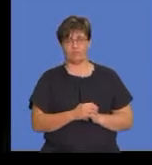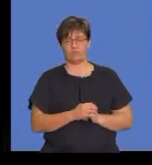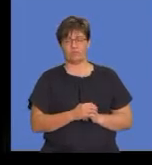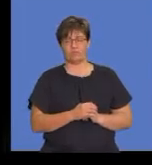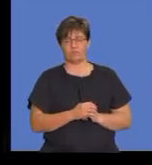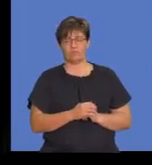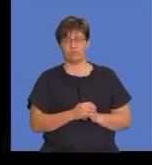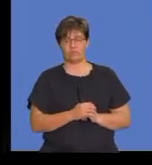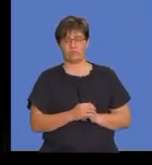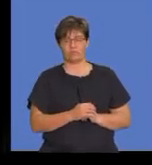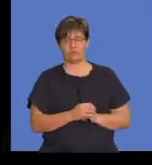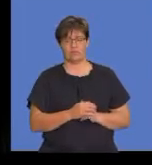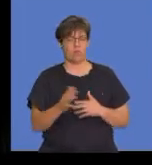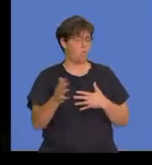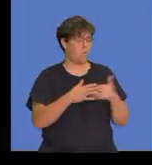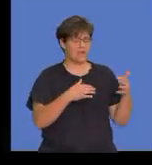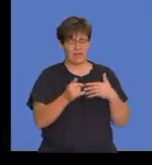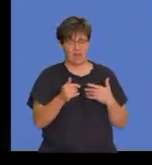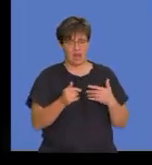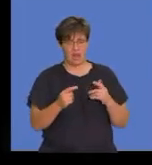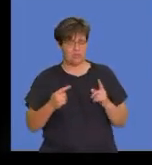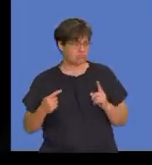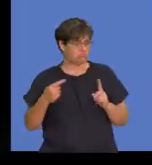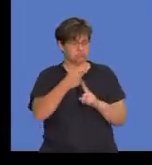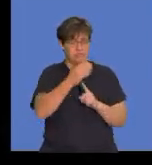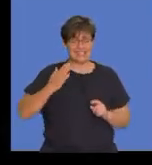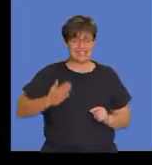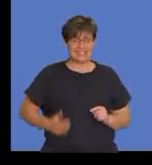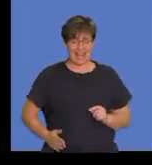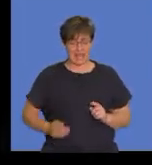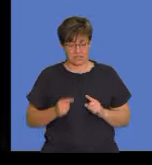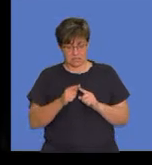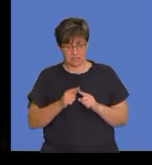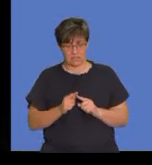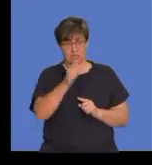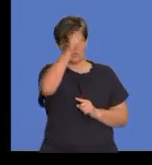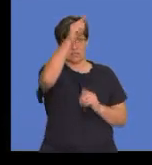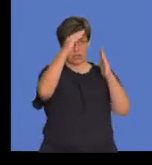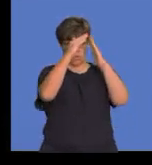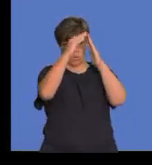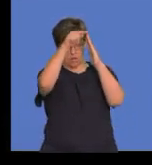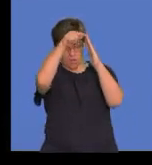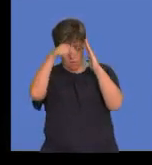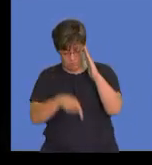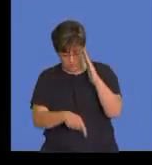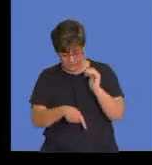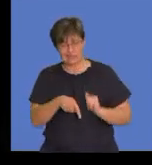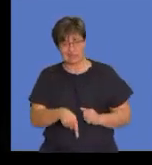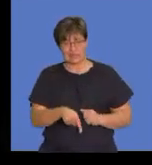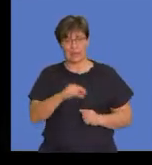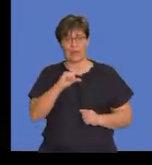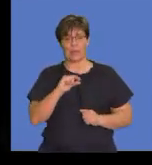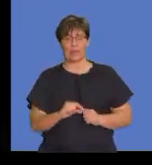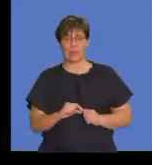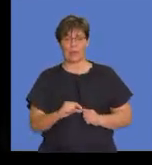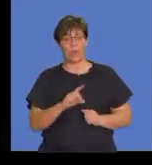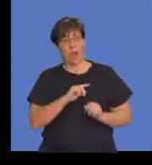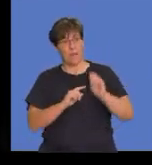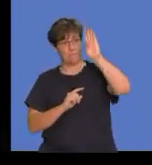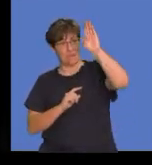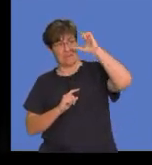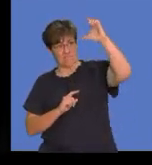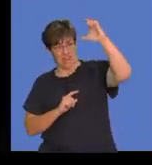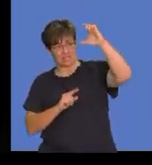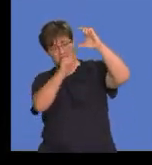see that whichever vertex that the side is opposite to, we name that side using